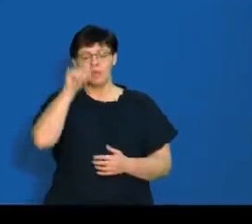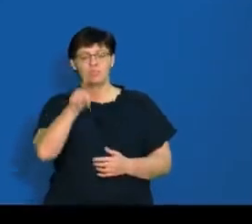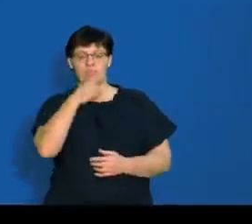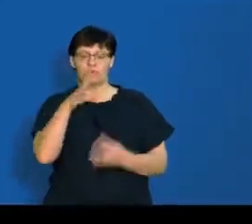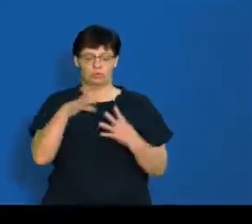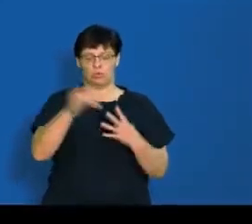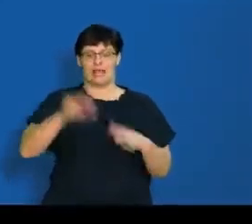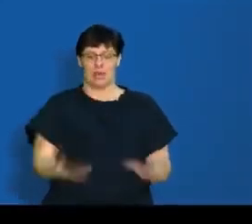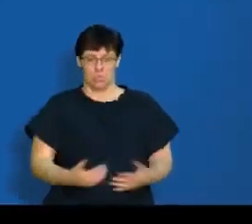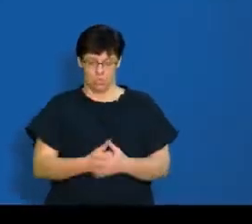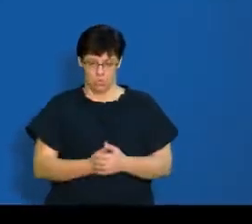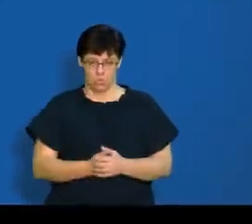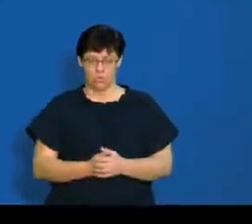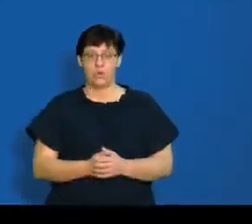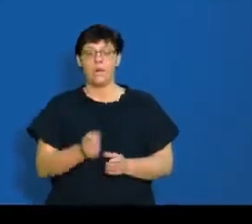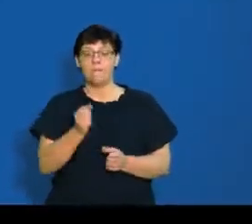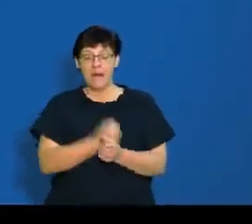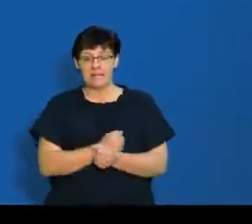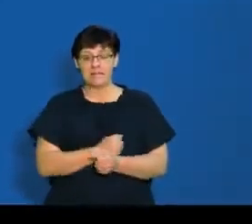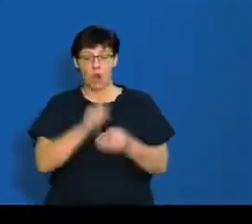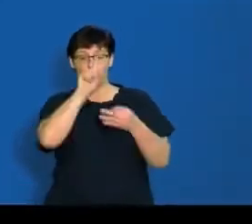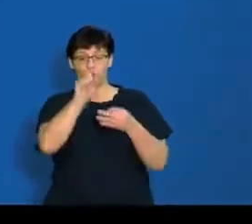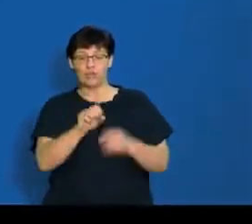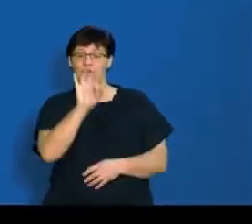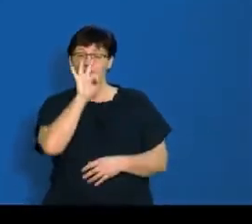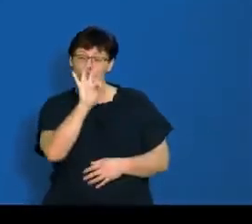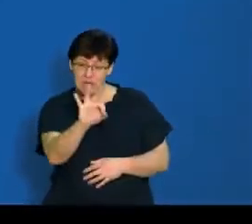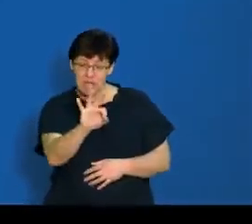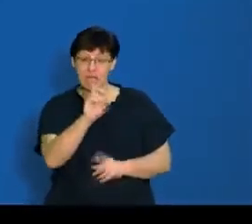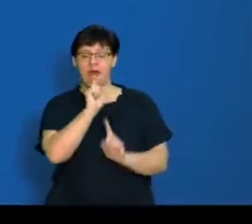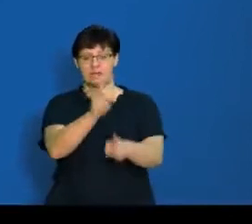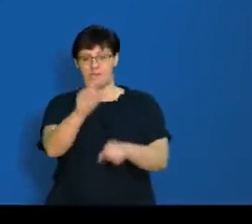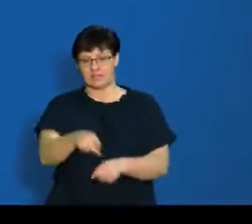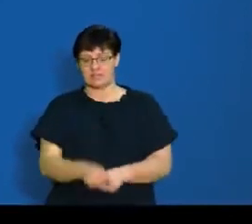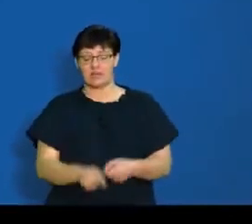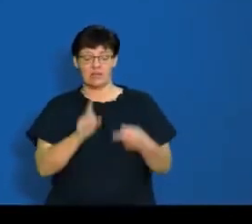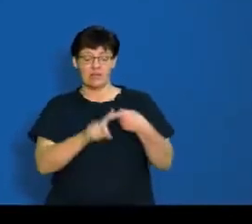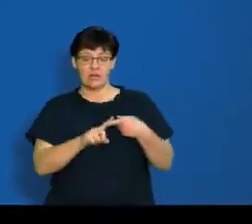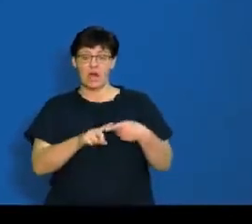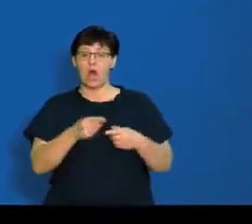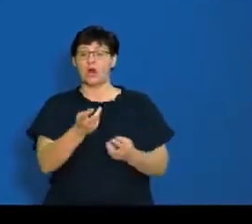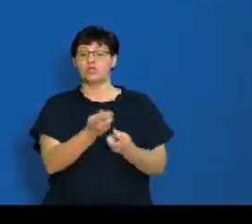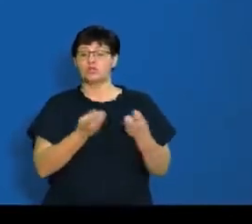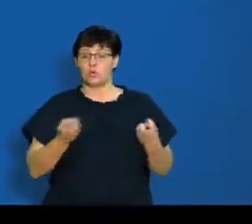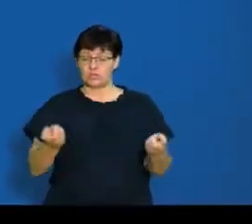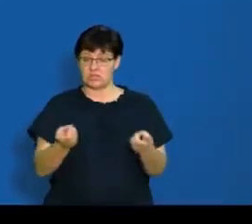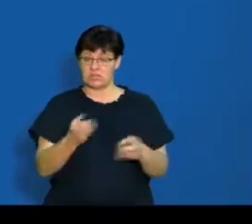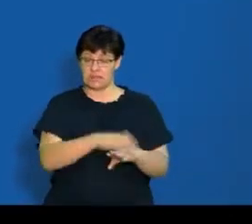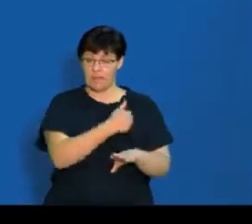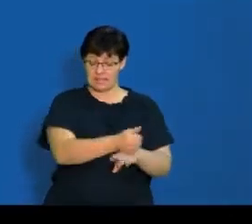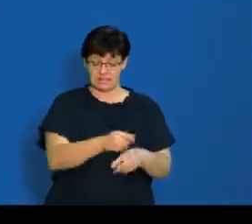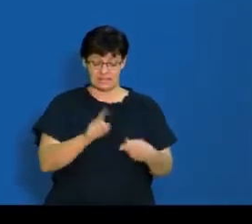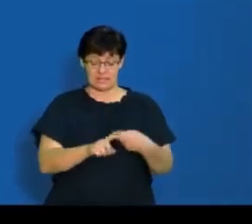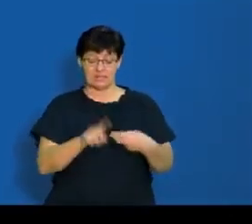your choices. You have to answer 3 questions. One must be a source-based question, one must be